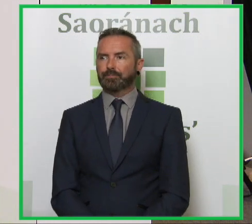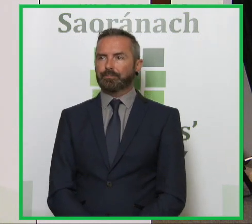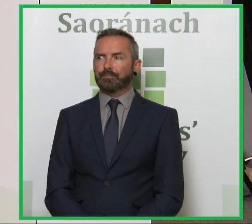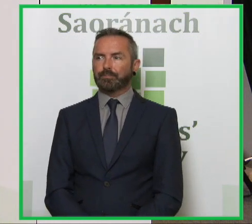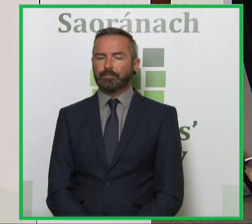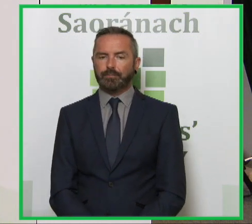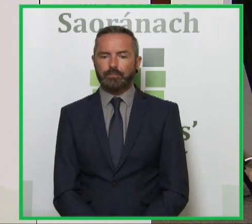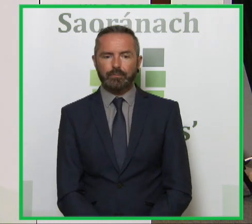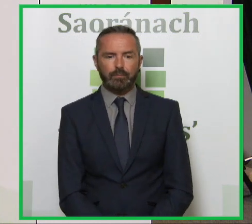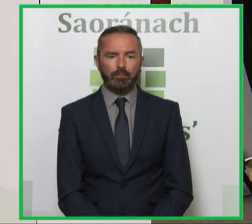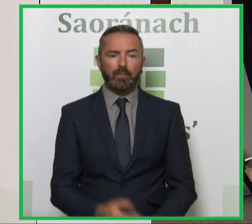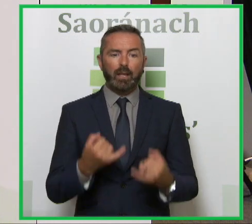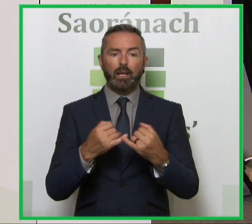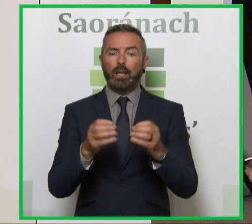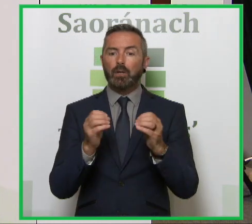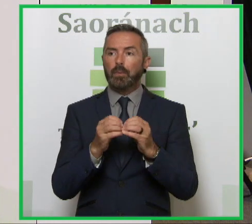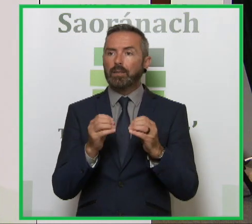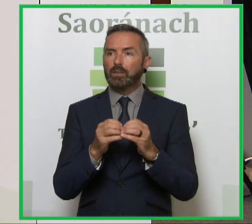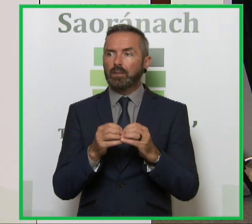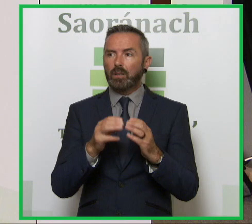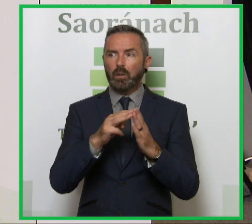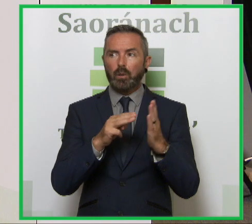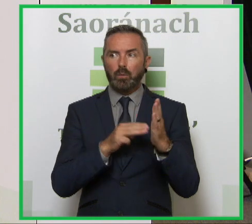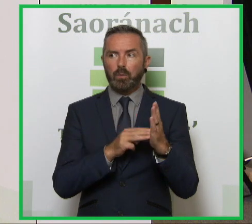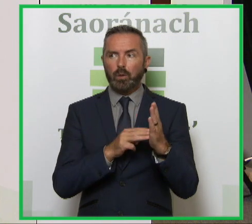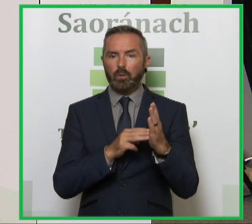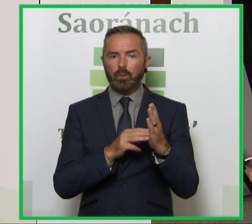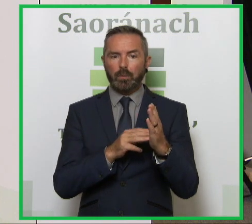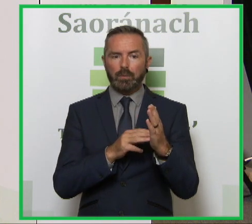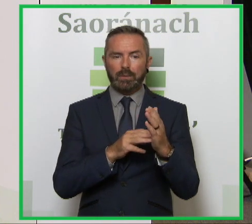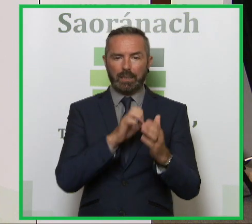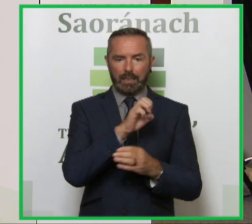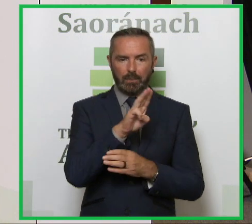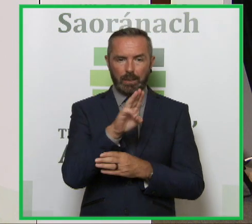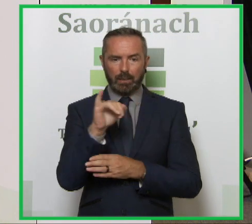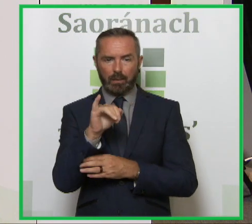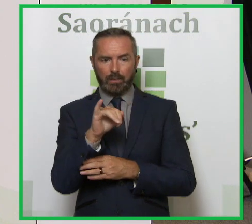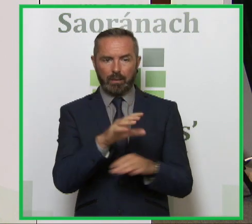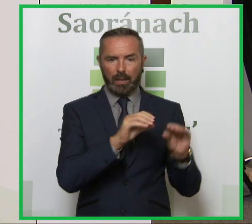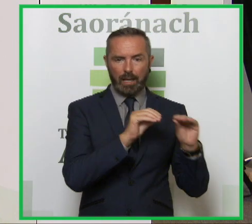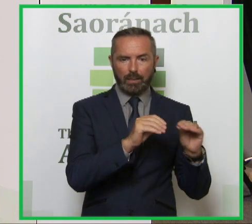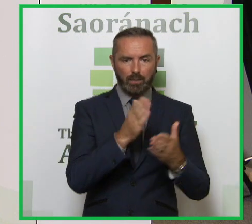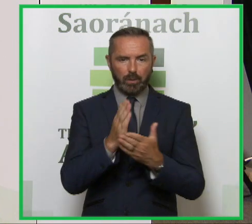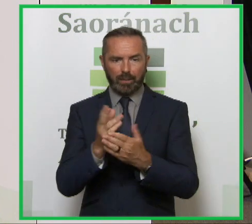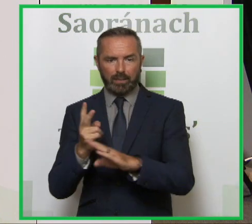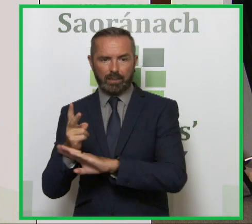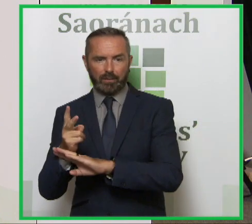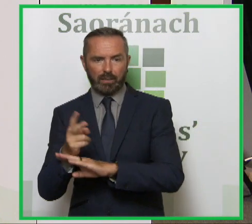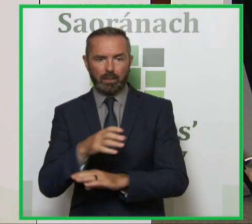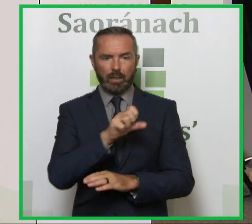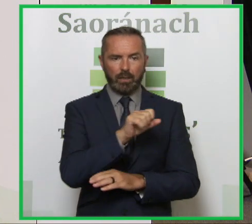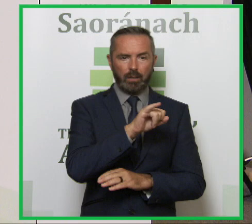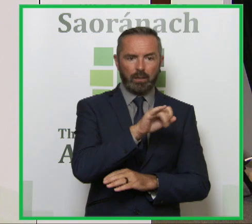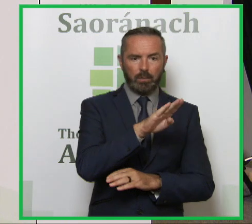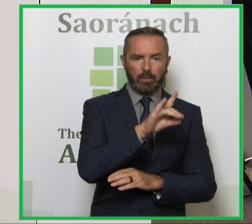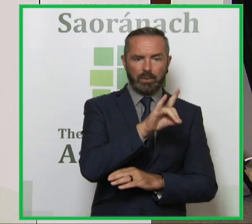So, as I said, the programme is made up of education, prevention and intervention. And Sive has taken part in the programme in the